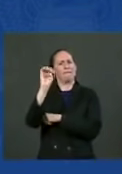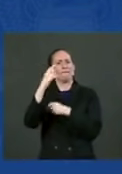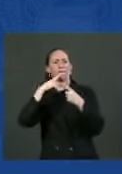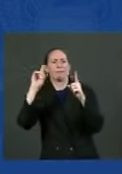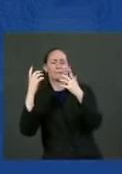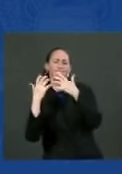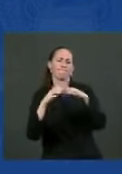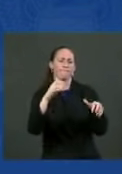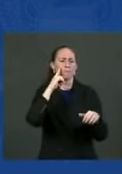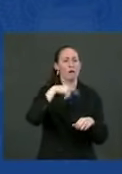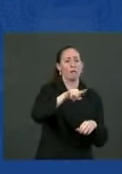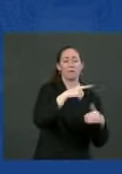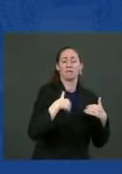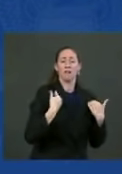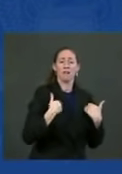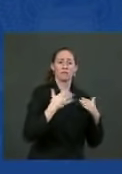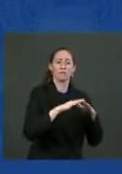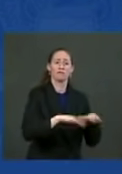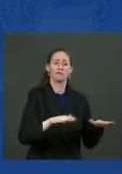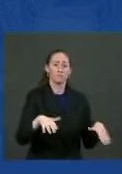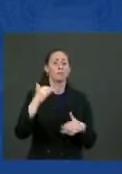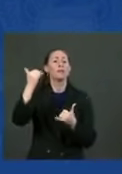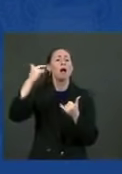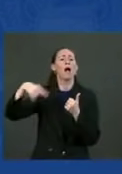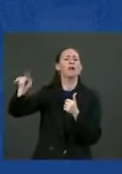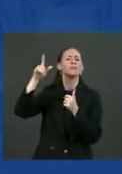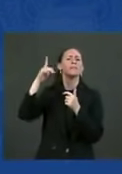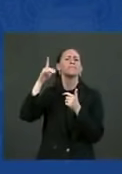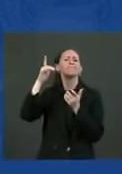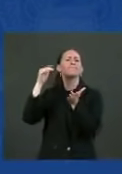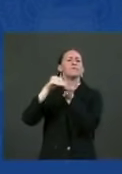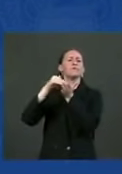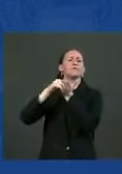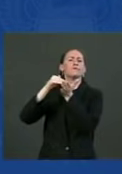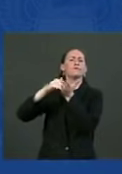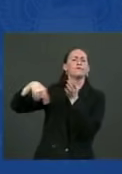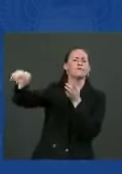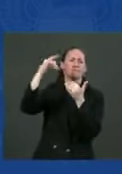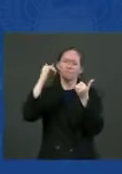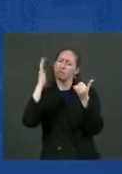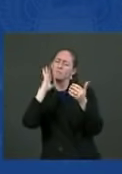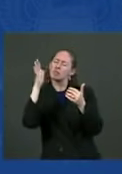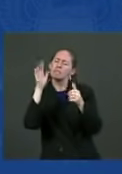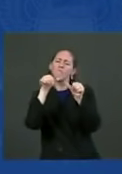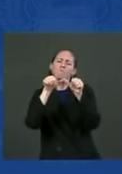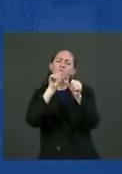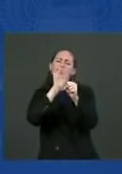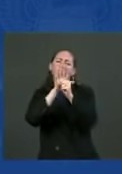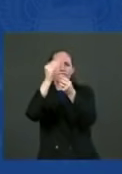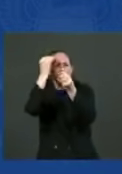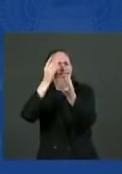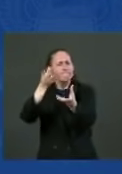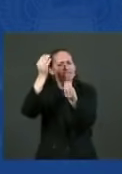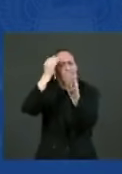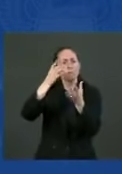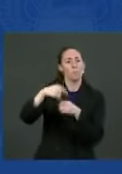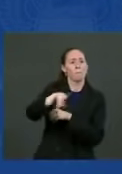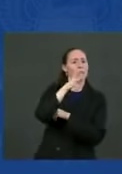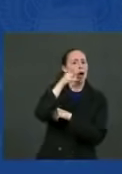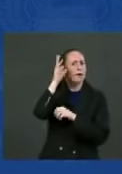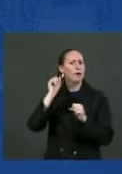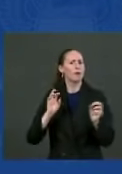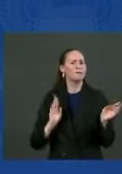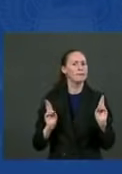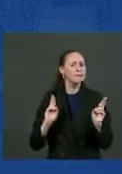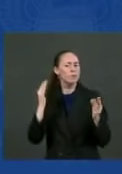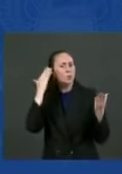top doctors are committed to keeping the public at large updated on the process so parents can plan. Now